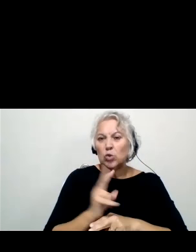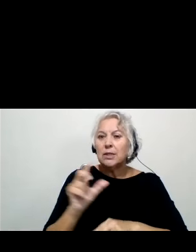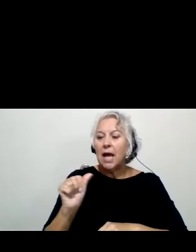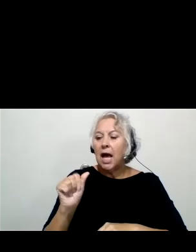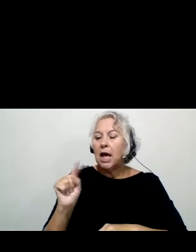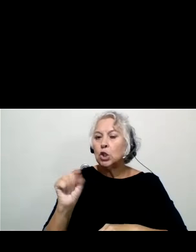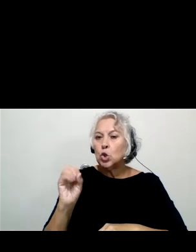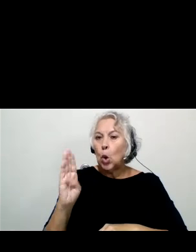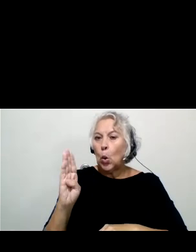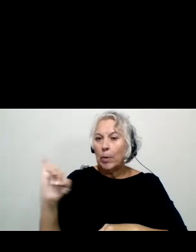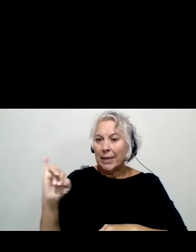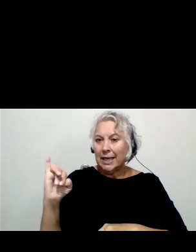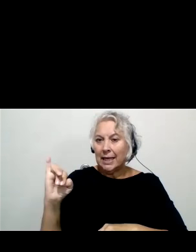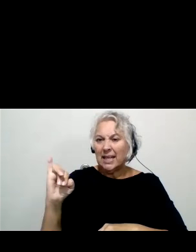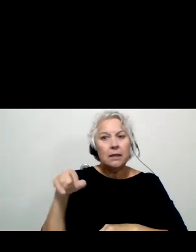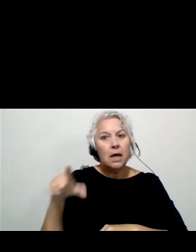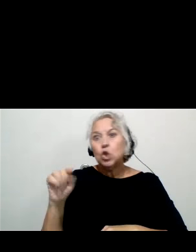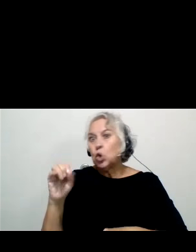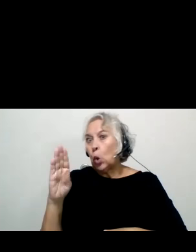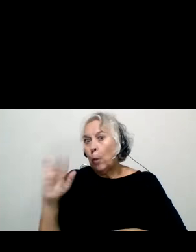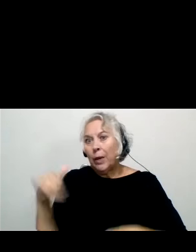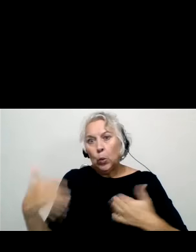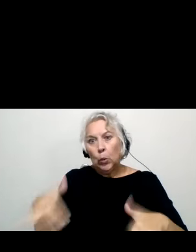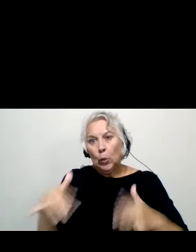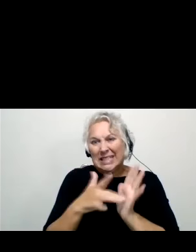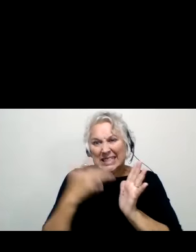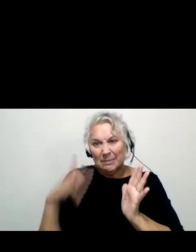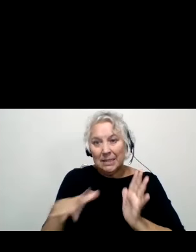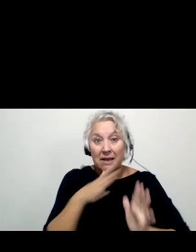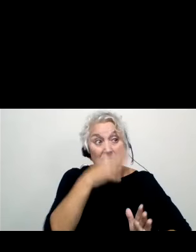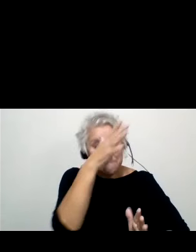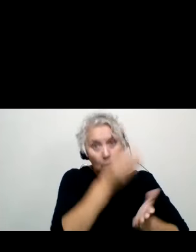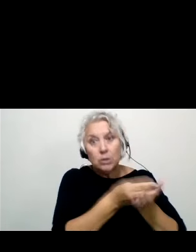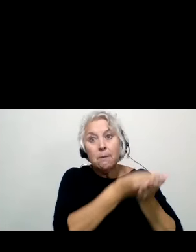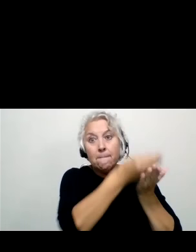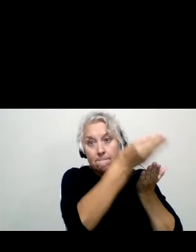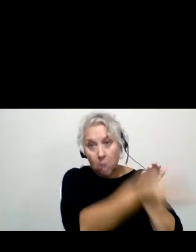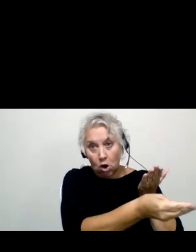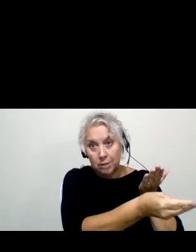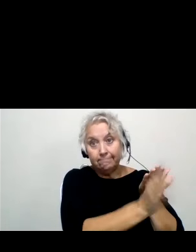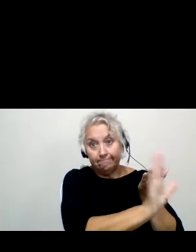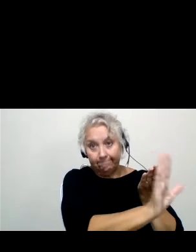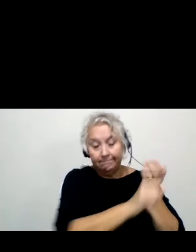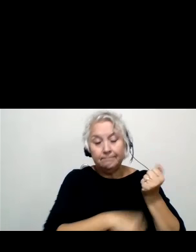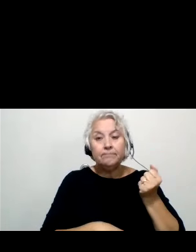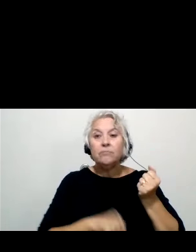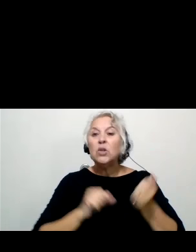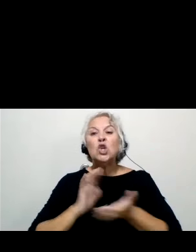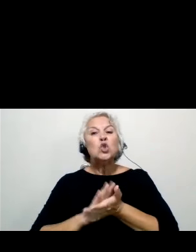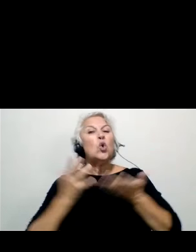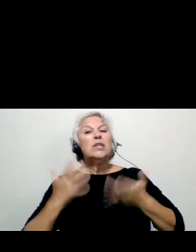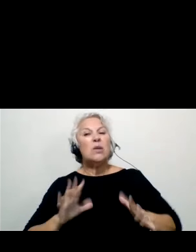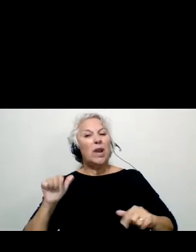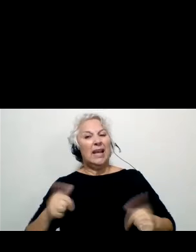device. Tobys are very expensive. The parents had gotten it for their child, and the school didn't want it in the